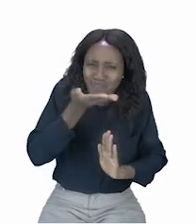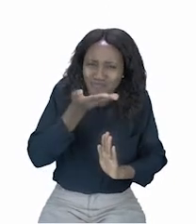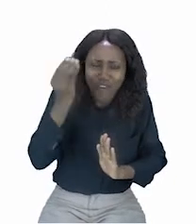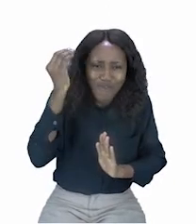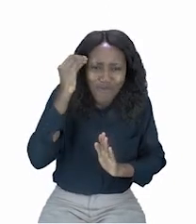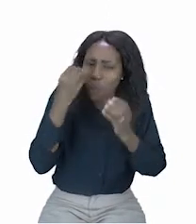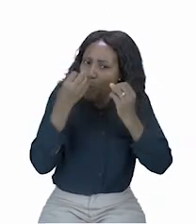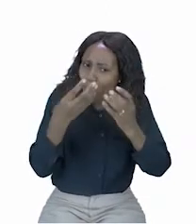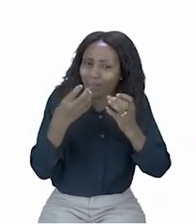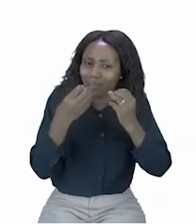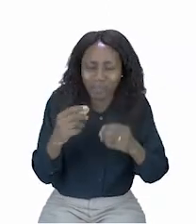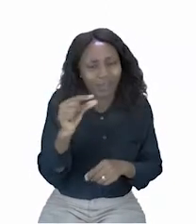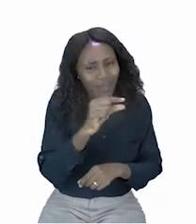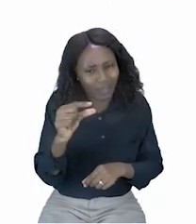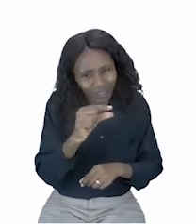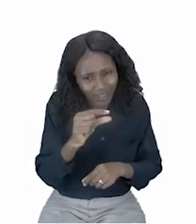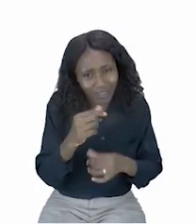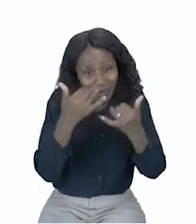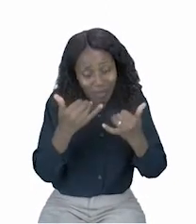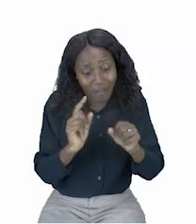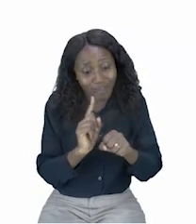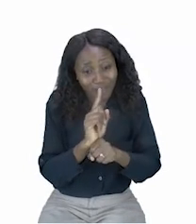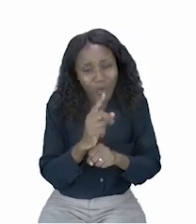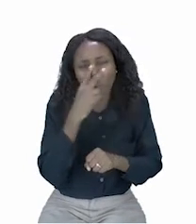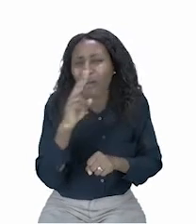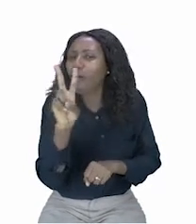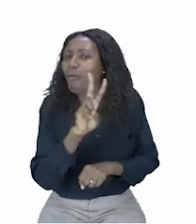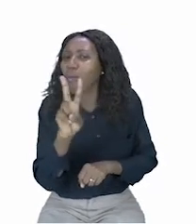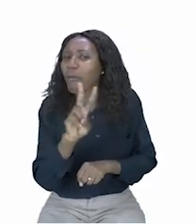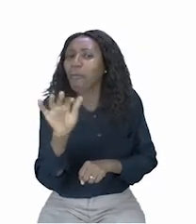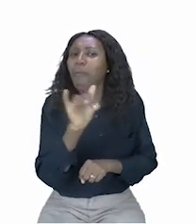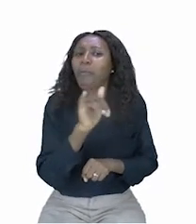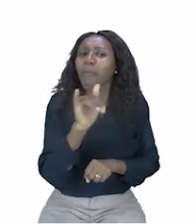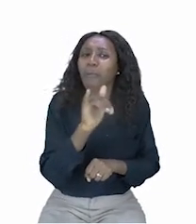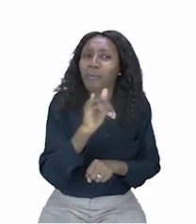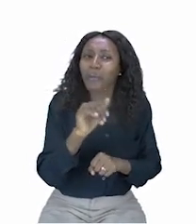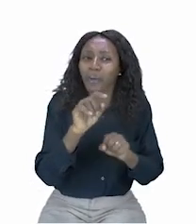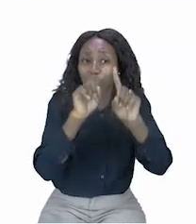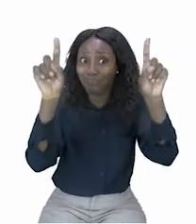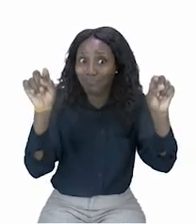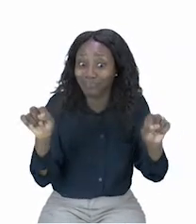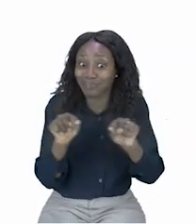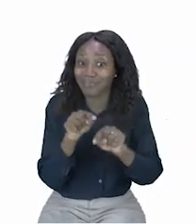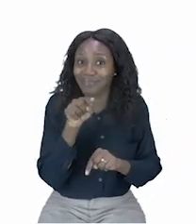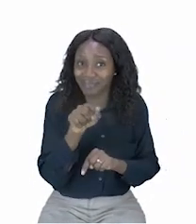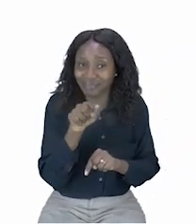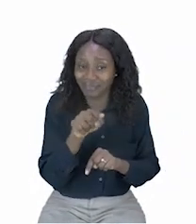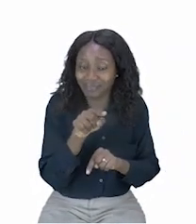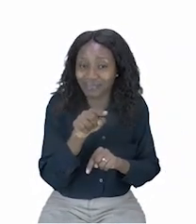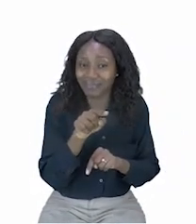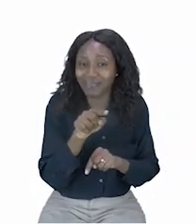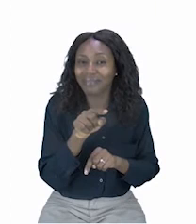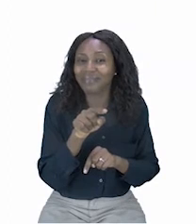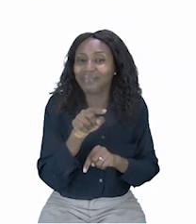time. So we are going to take a look at the vocabulary that is on our exercise today. Let's take a look at